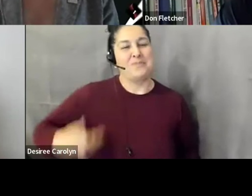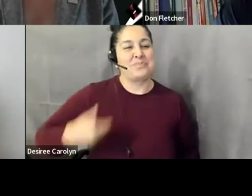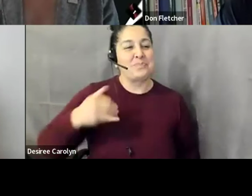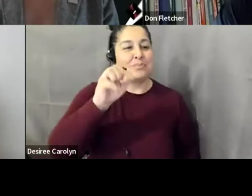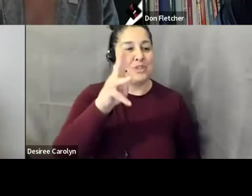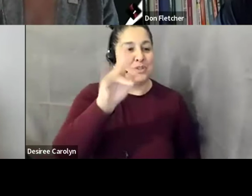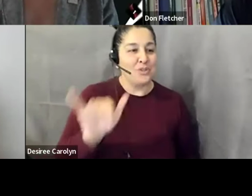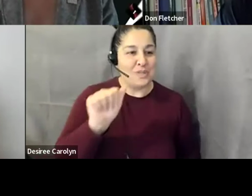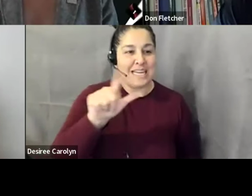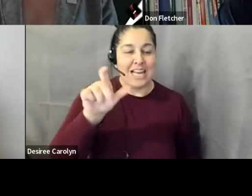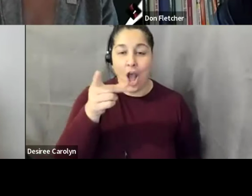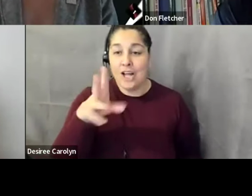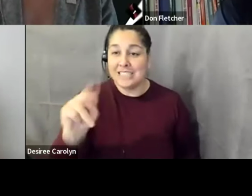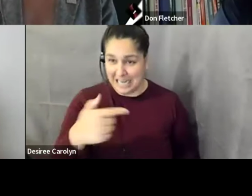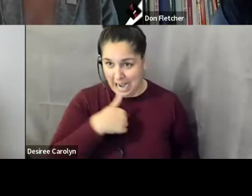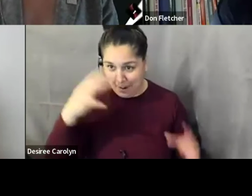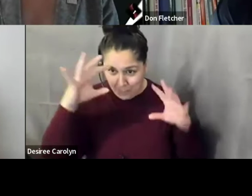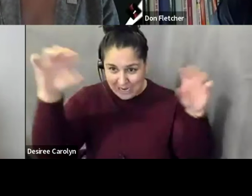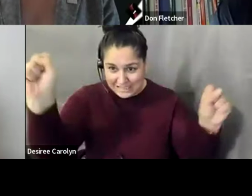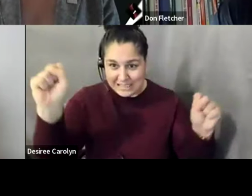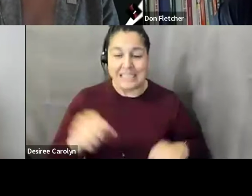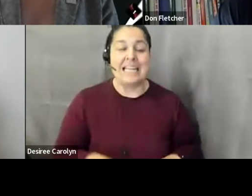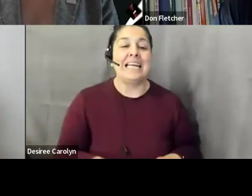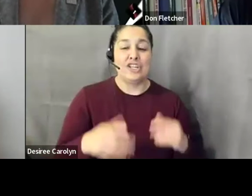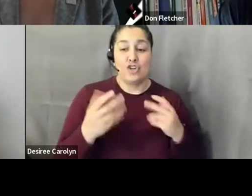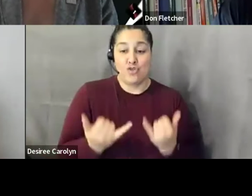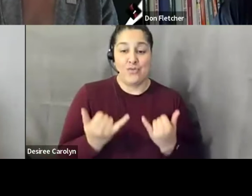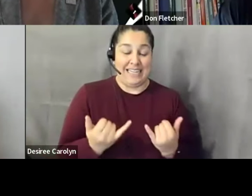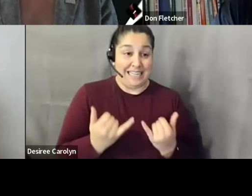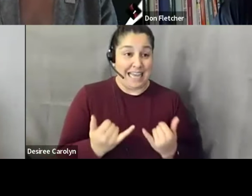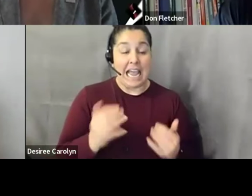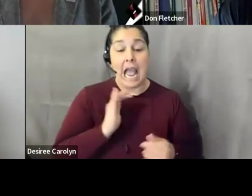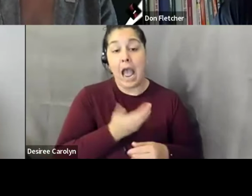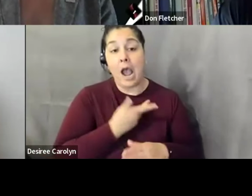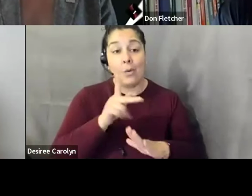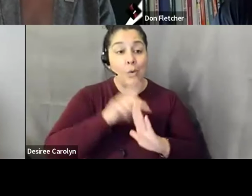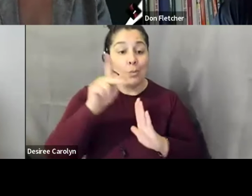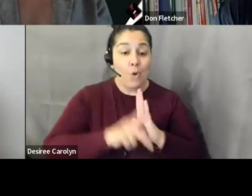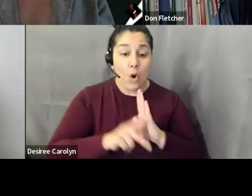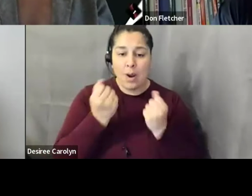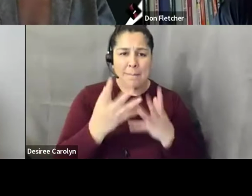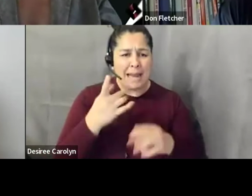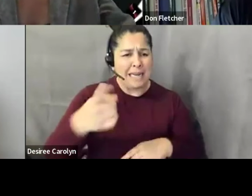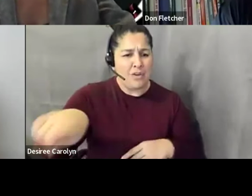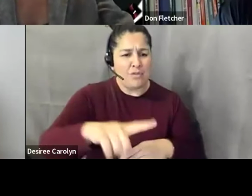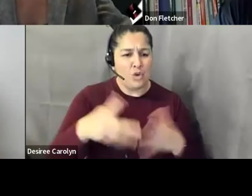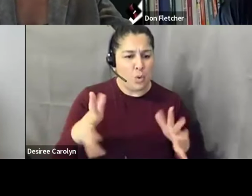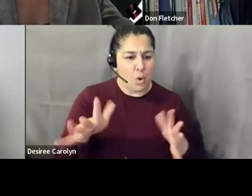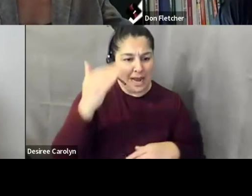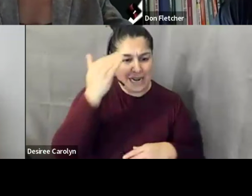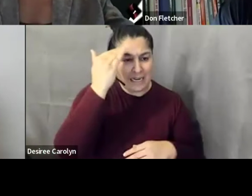president of HLAA-DC chapter currently. And our programs, as many of you know who come to these monthly